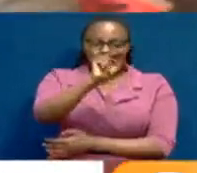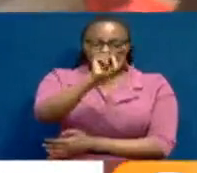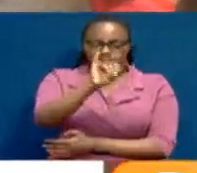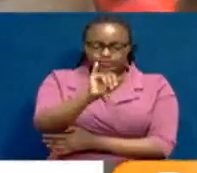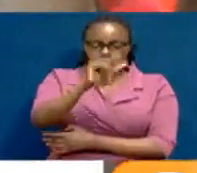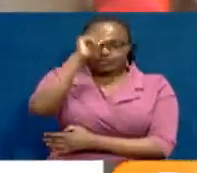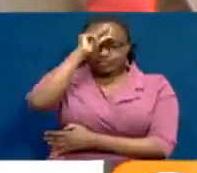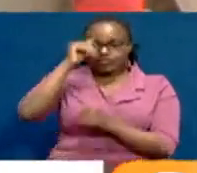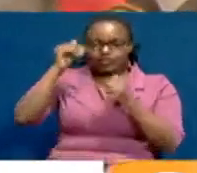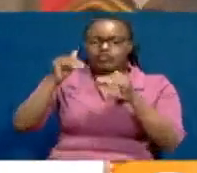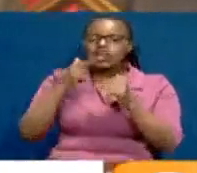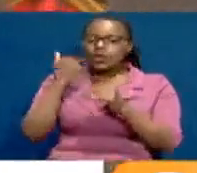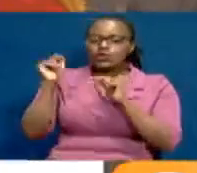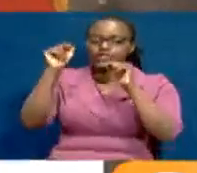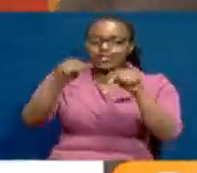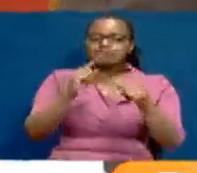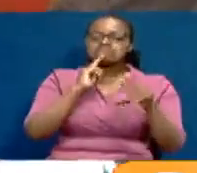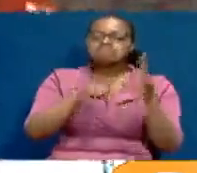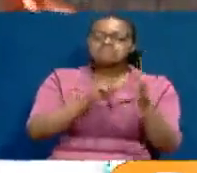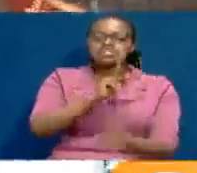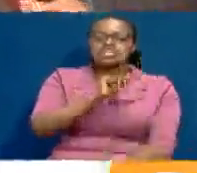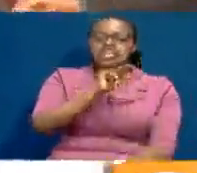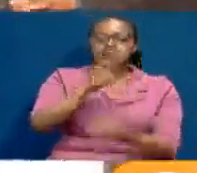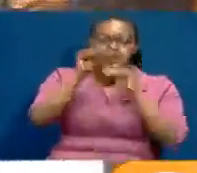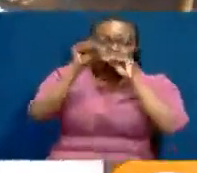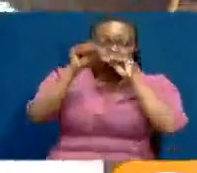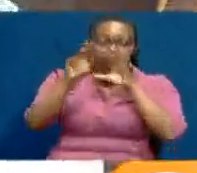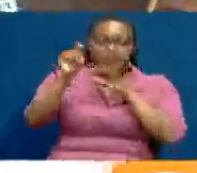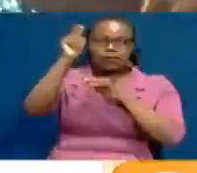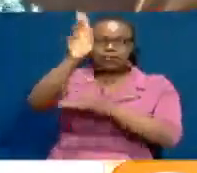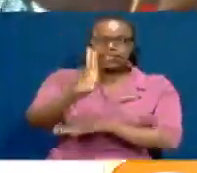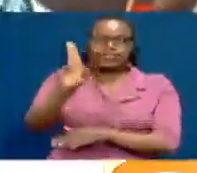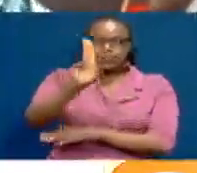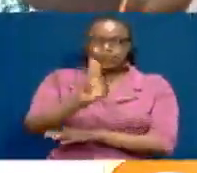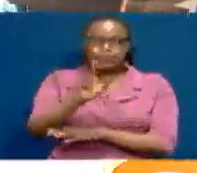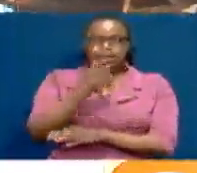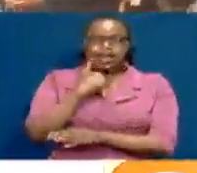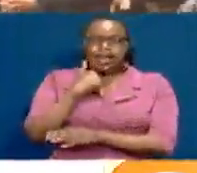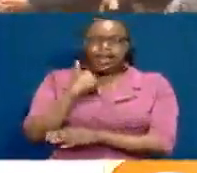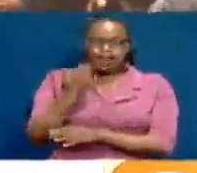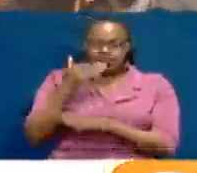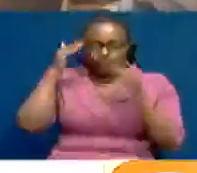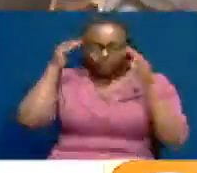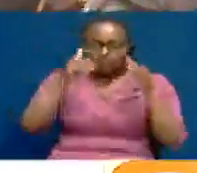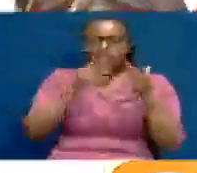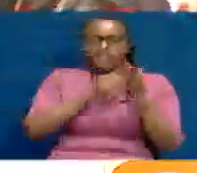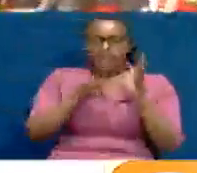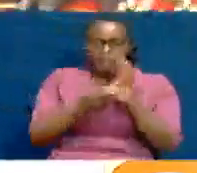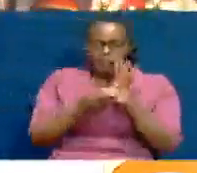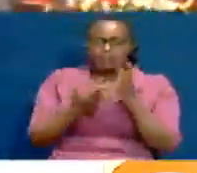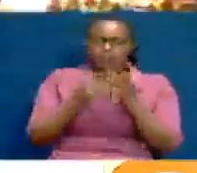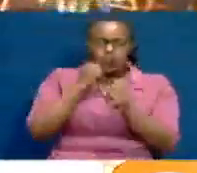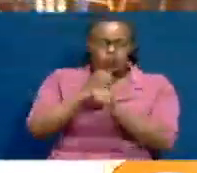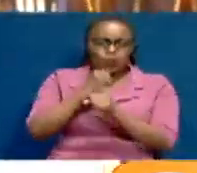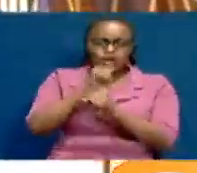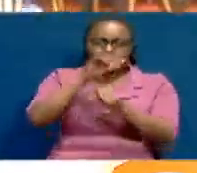Government officials who attended the launch said Kinoti, with the blessing of President Uhuru Kenyatta, had put into these projects months of sweat.